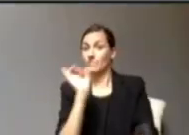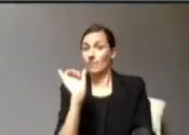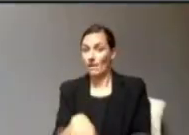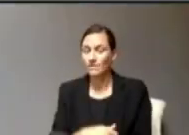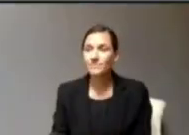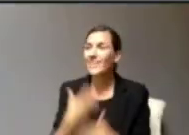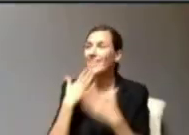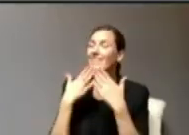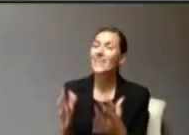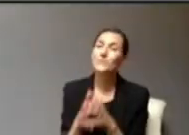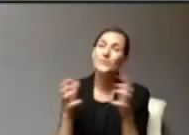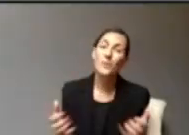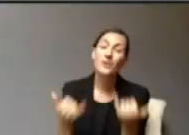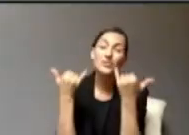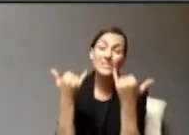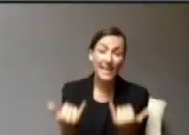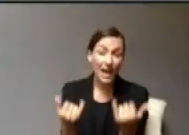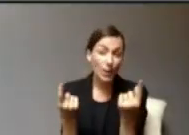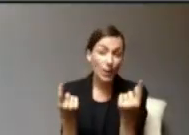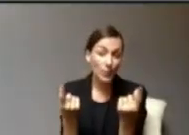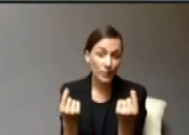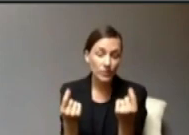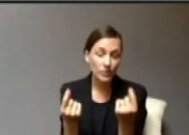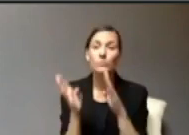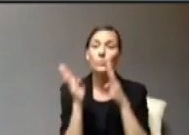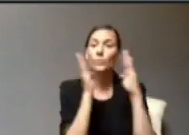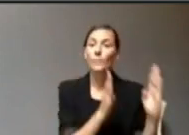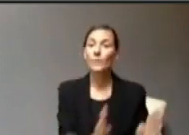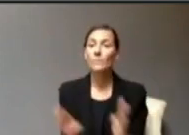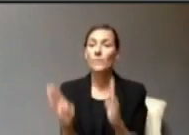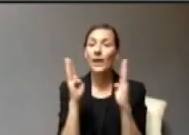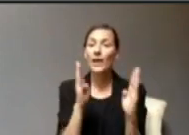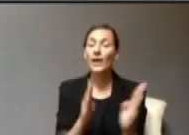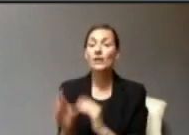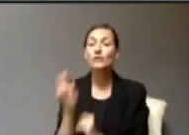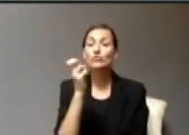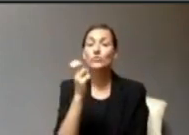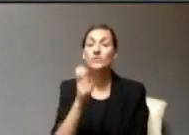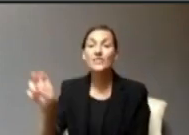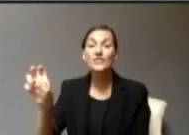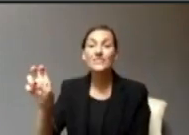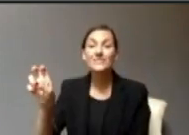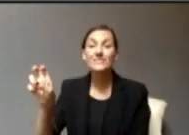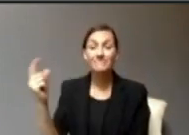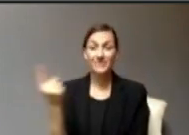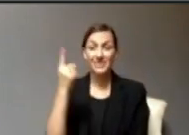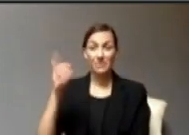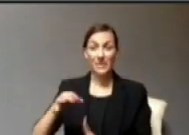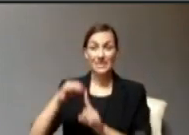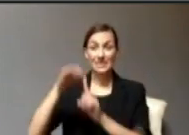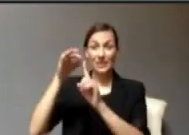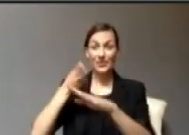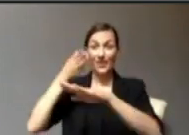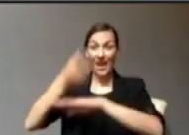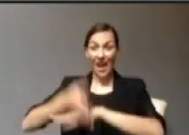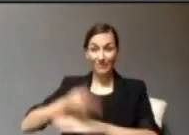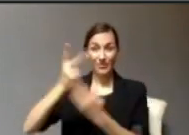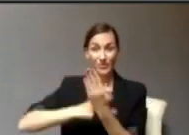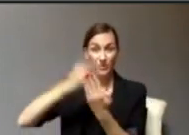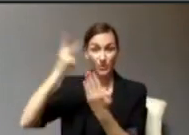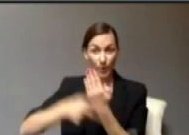you so much. So what we'd like to do is we're getting ready to transition. We have something very special for you after the program, and